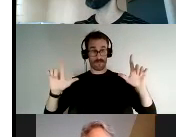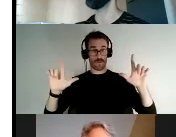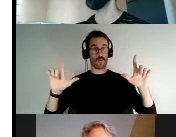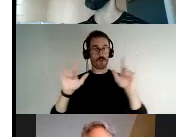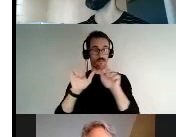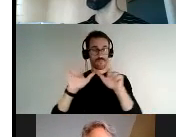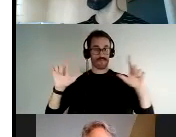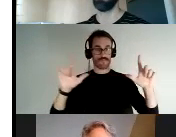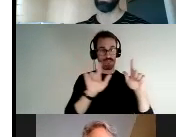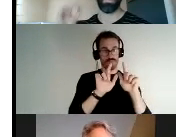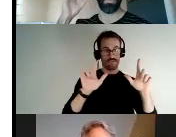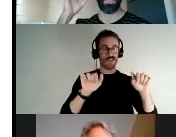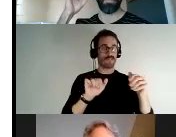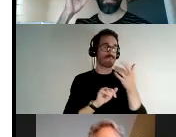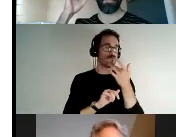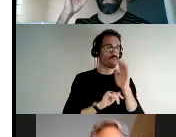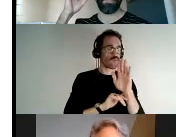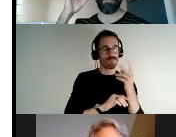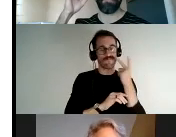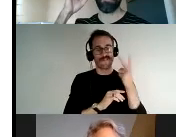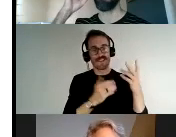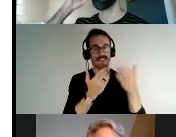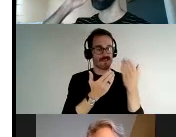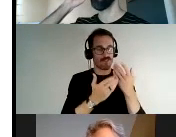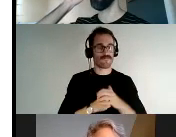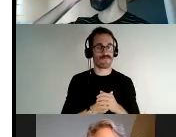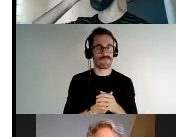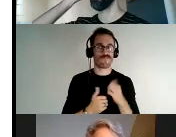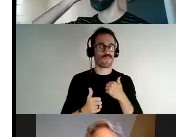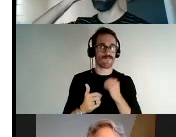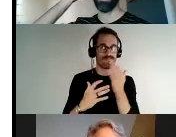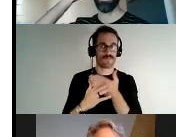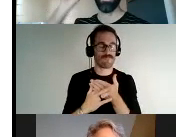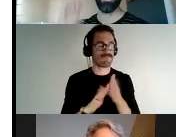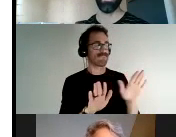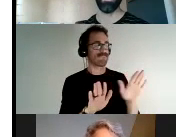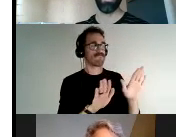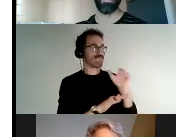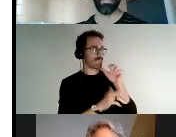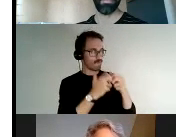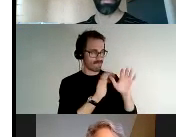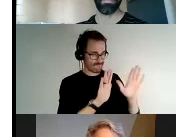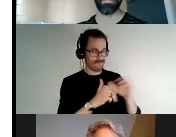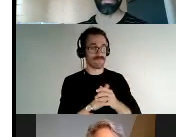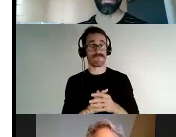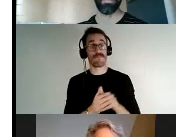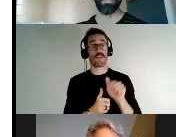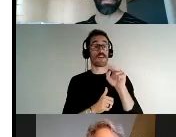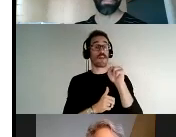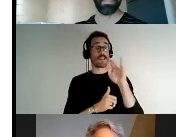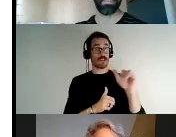Thank you, and sorry for the interruption, Anthony. Oh, no worries at all. So I'm going